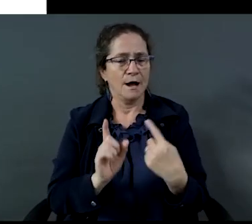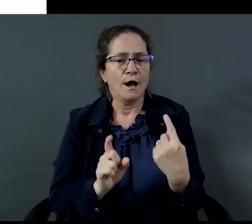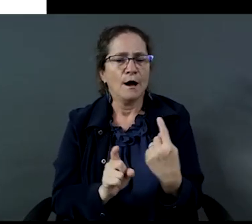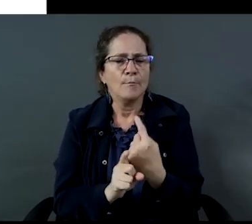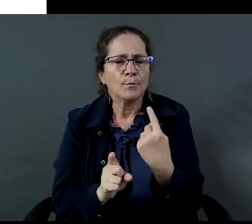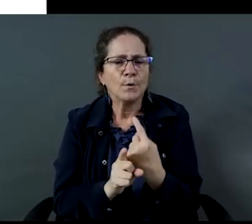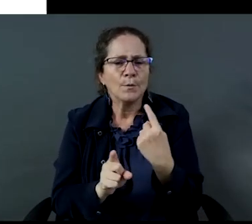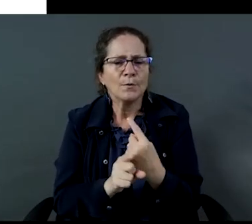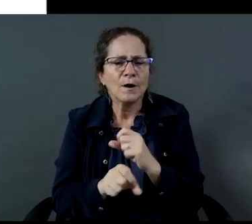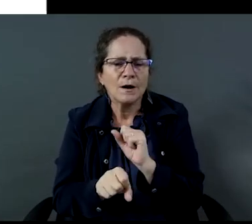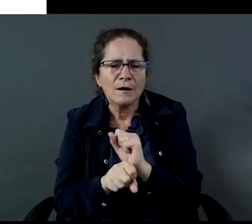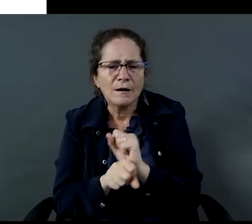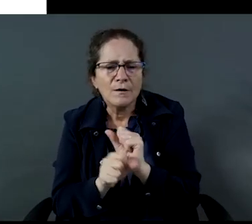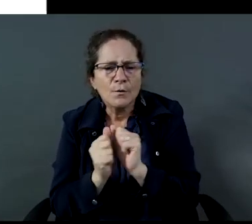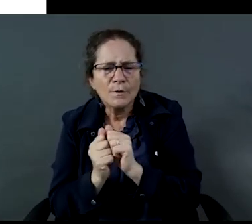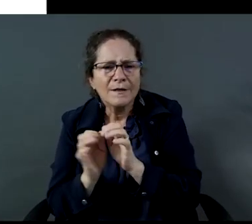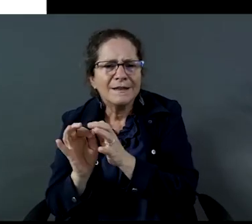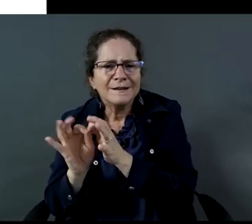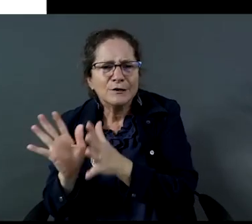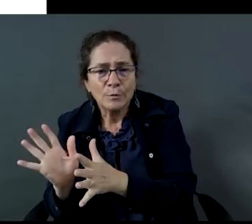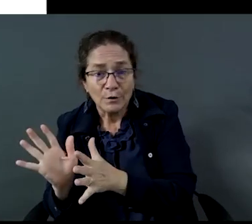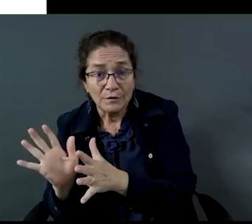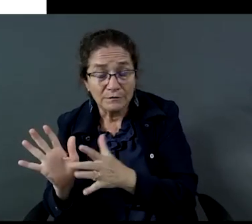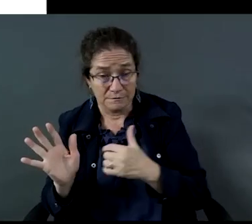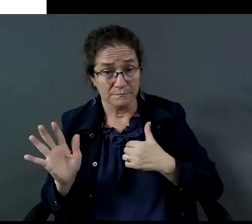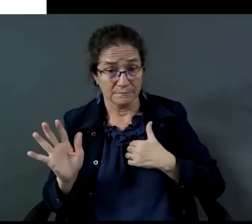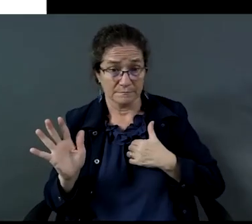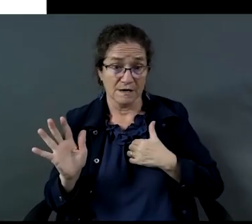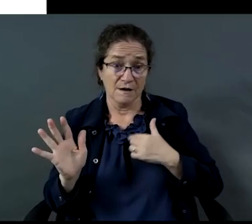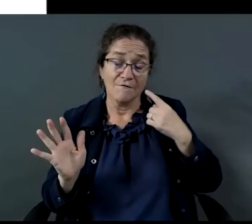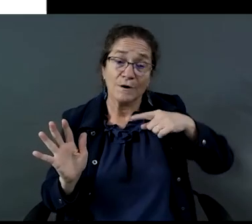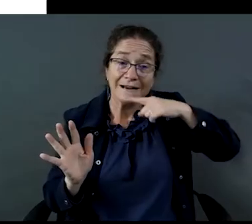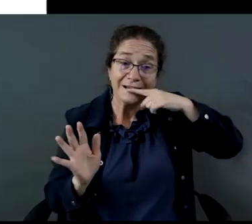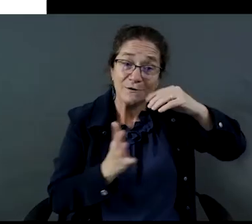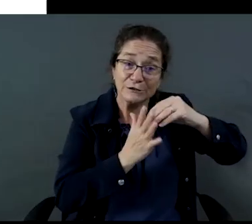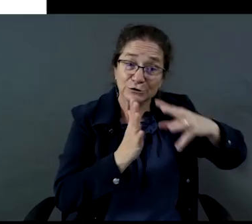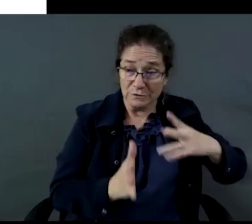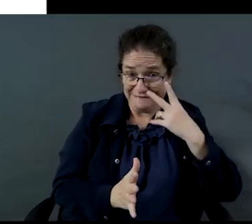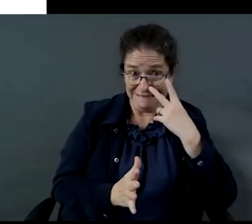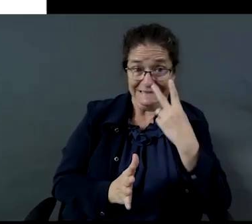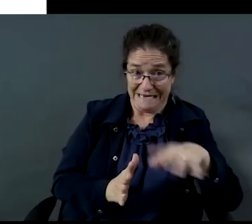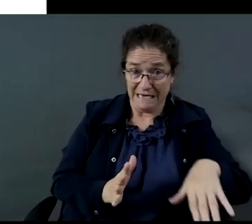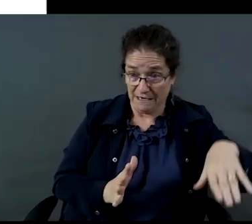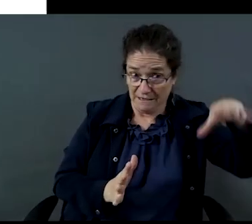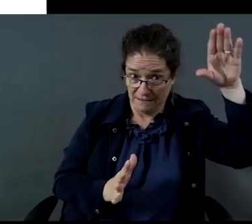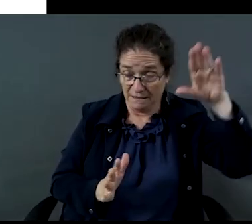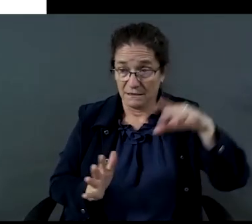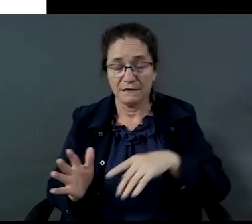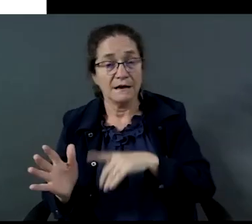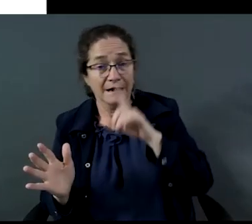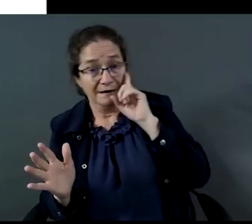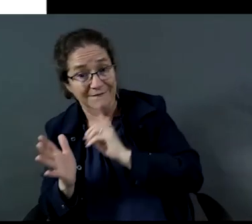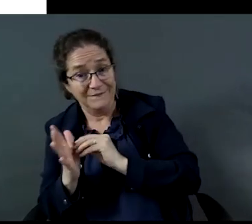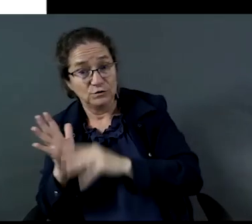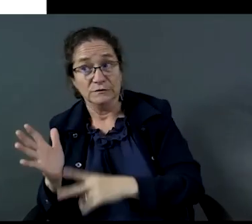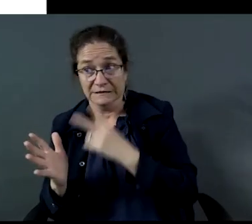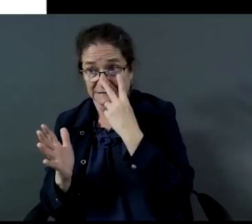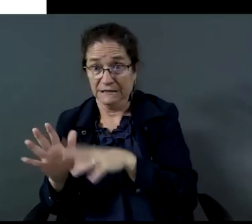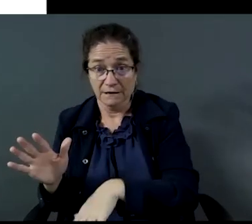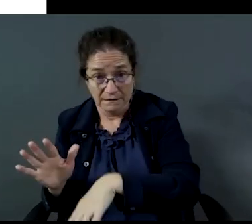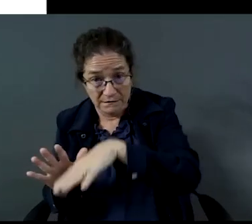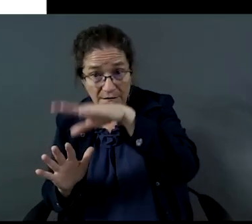but for my hearing students as they grow up, or my deaf student as they grow up in the educational community?